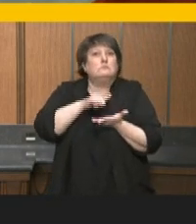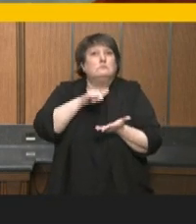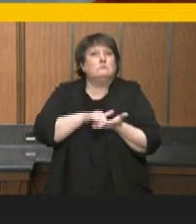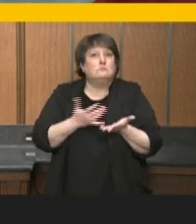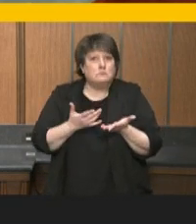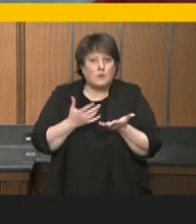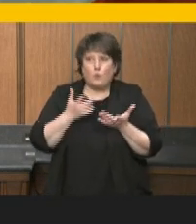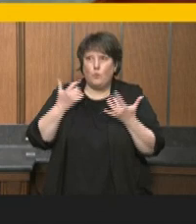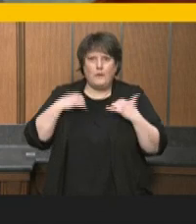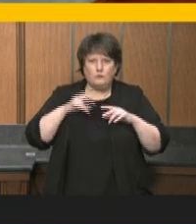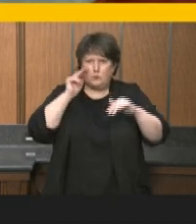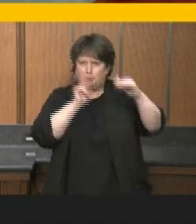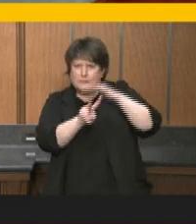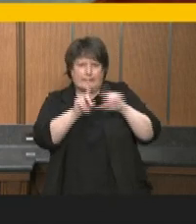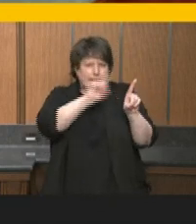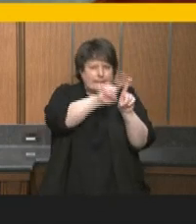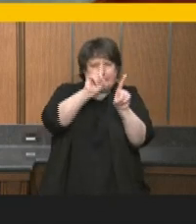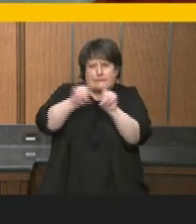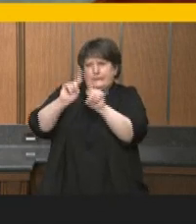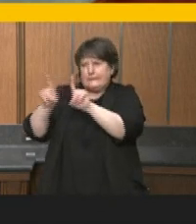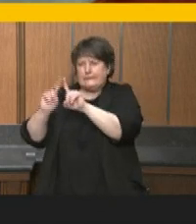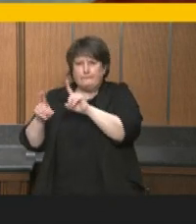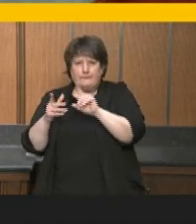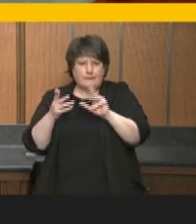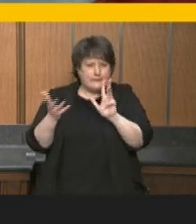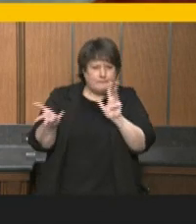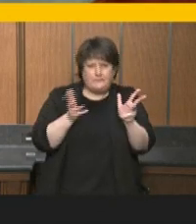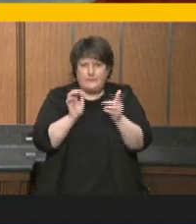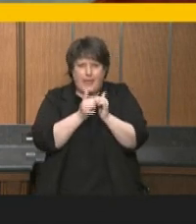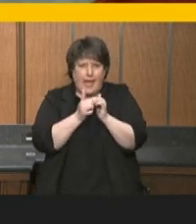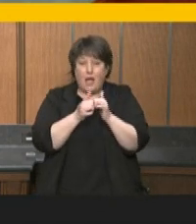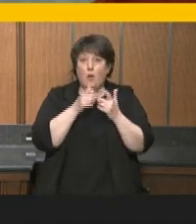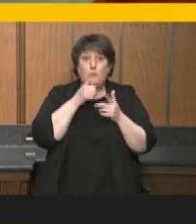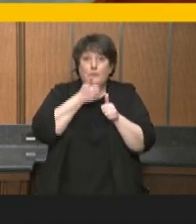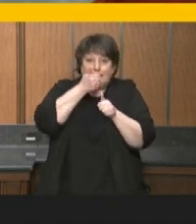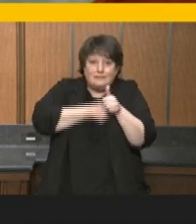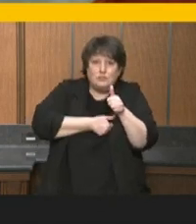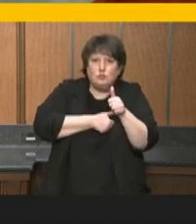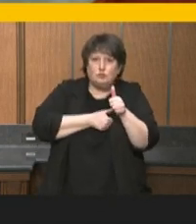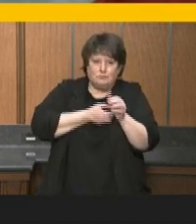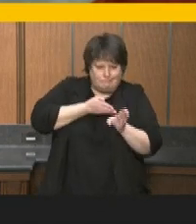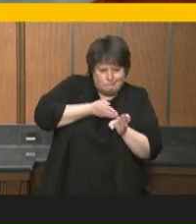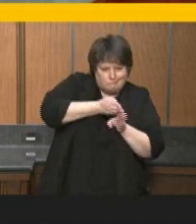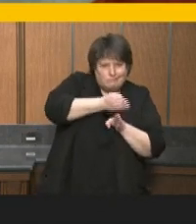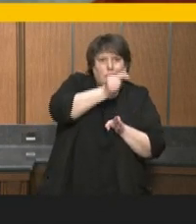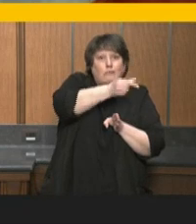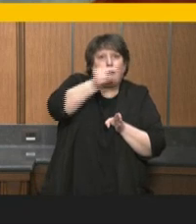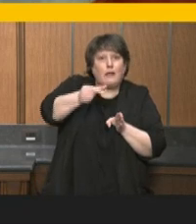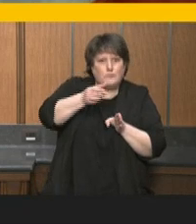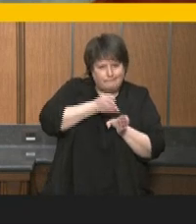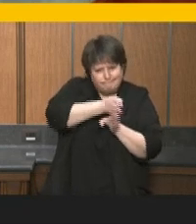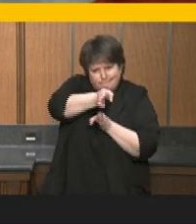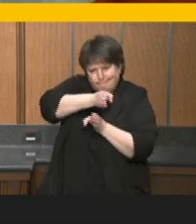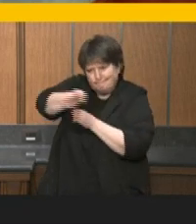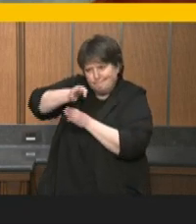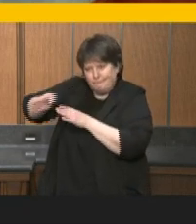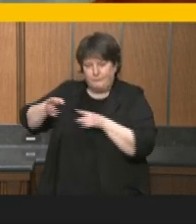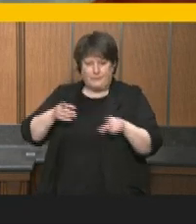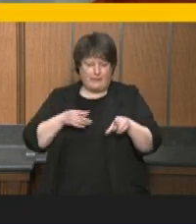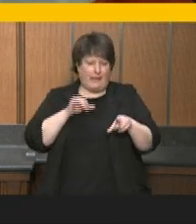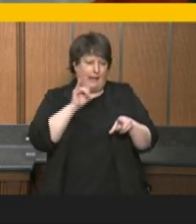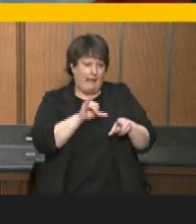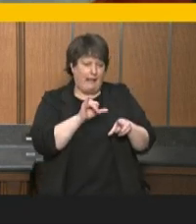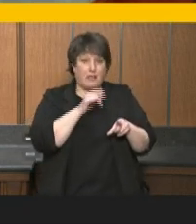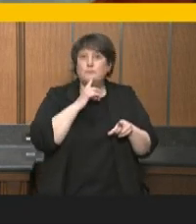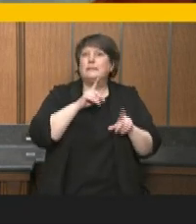scenario planning, but of course, each portfolio has a number of things that are implicated as you get to another stage of this